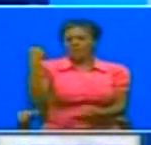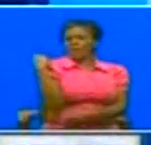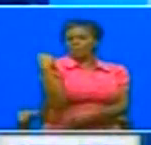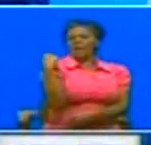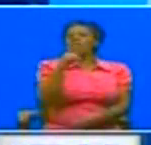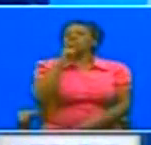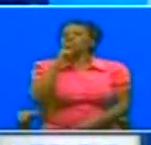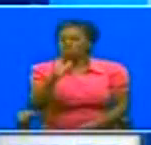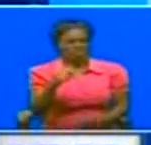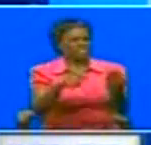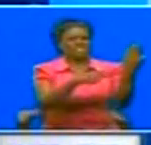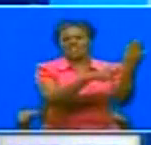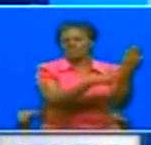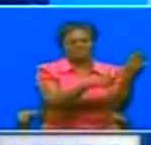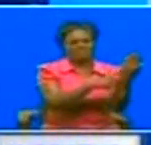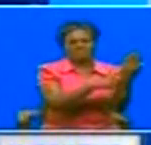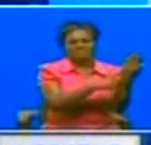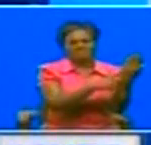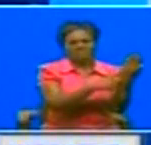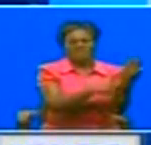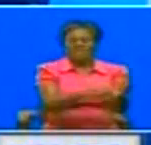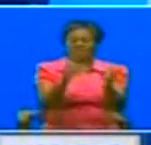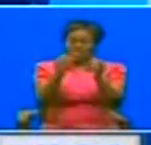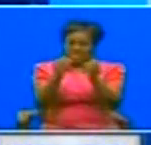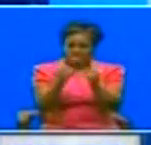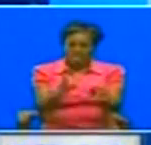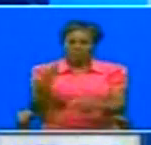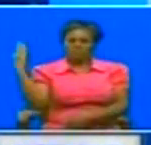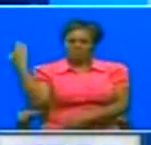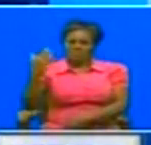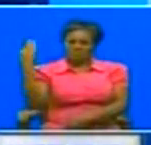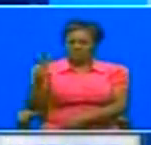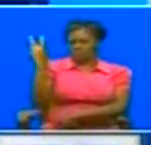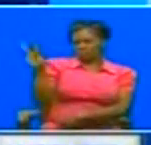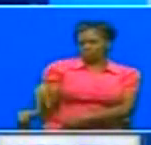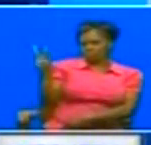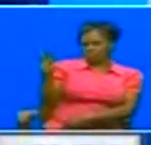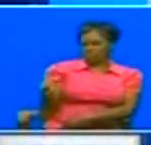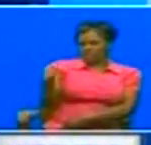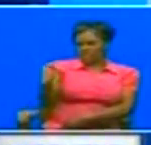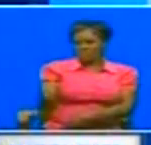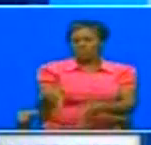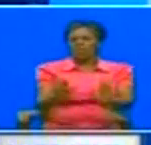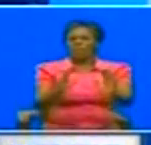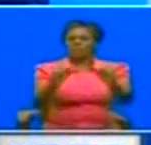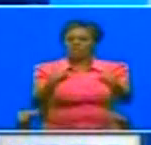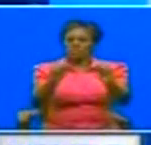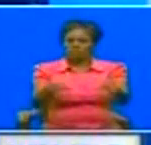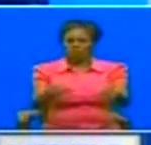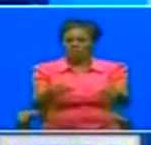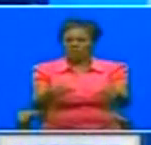and not by their names. If we still preach stigma, is this one of the ways that will, in